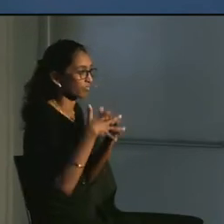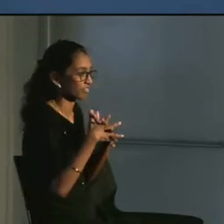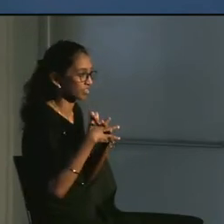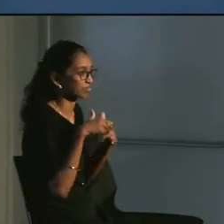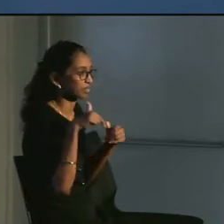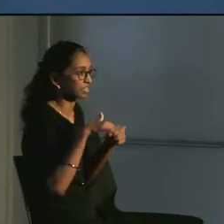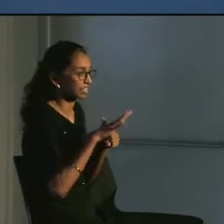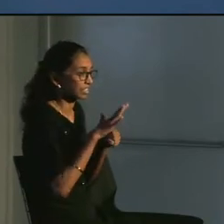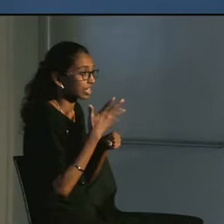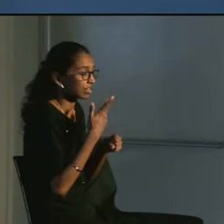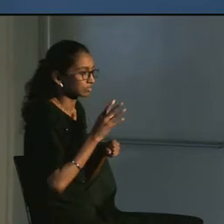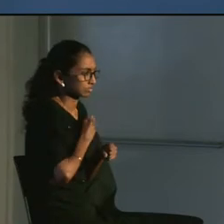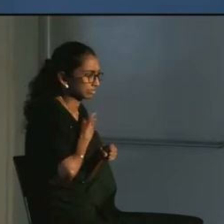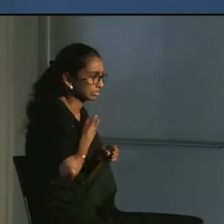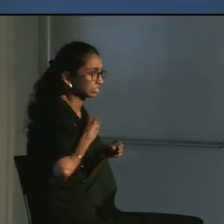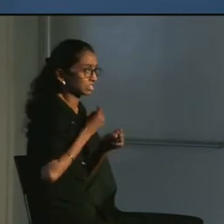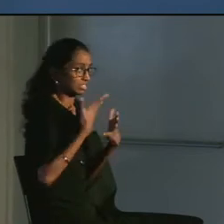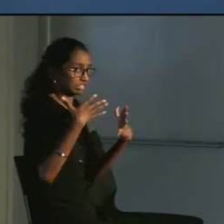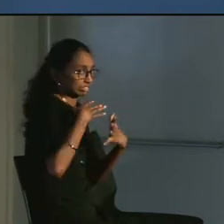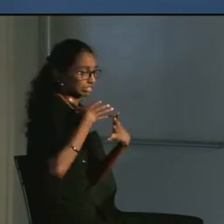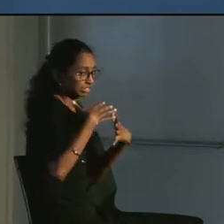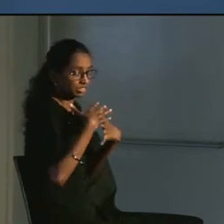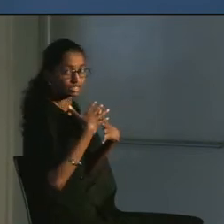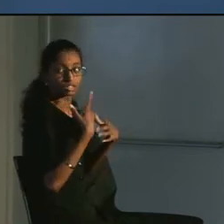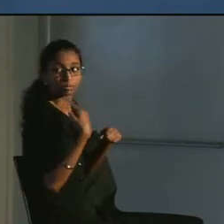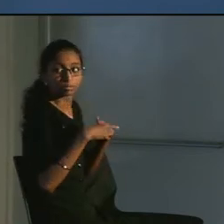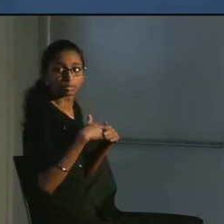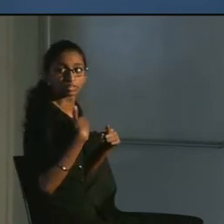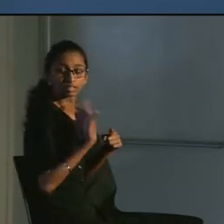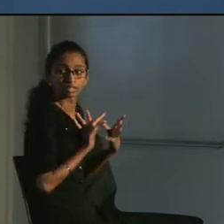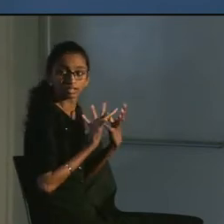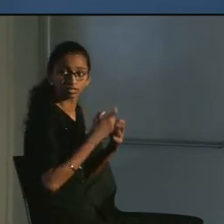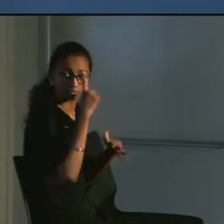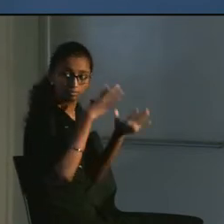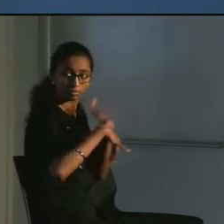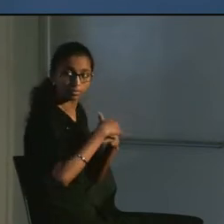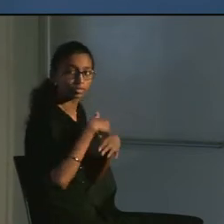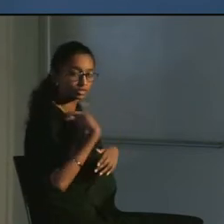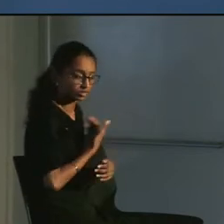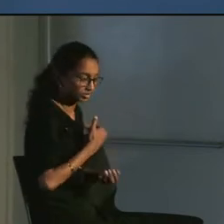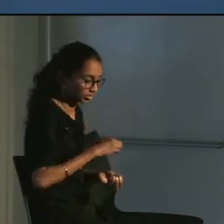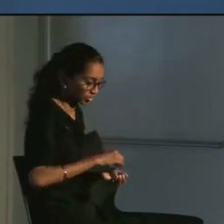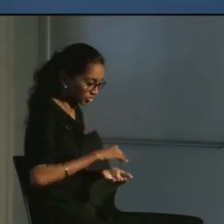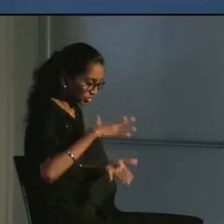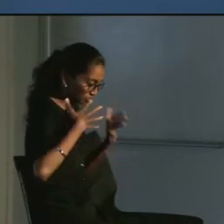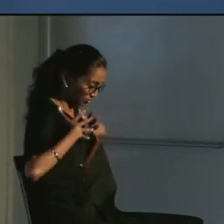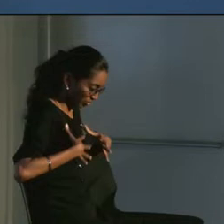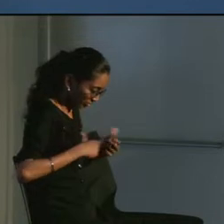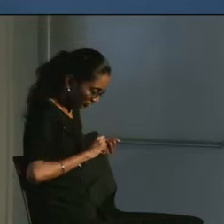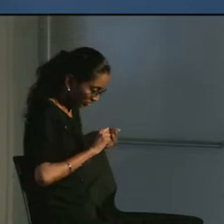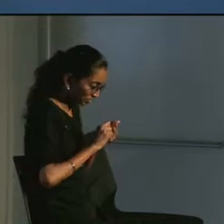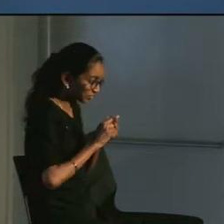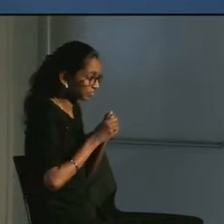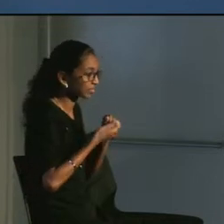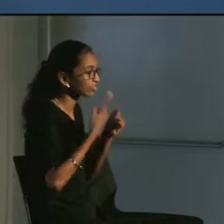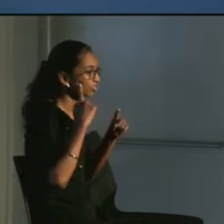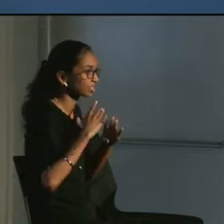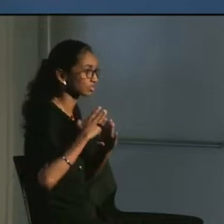on fear, that we are raised to be prepared, and we grow into bodies shaped by defense.